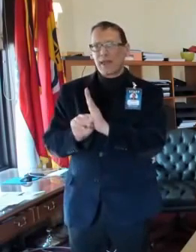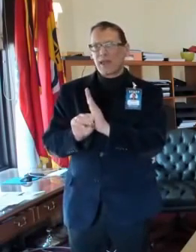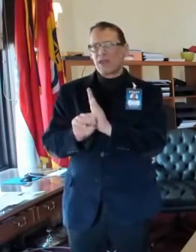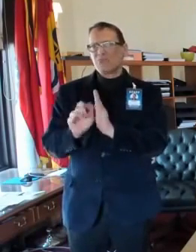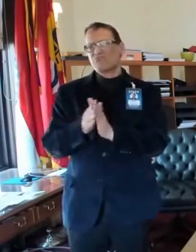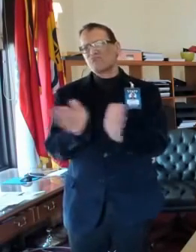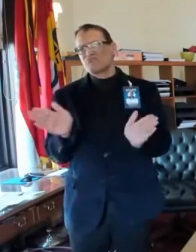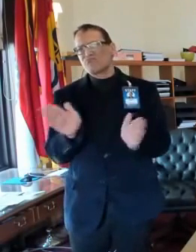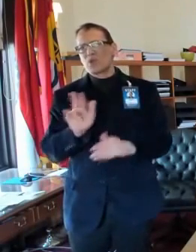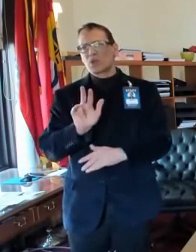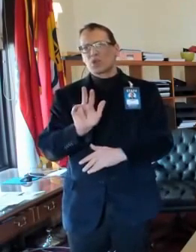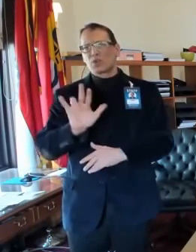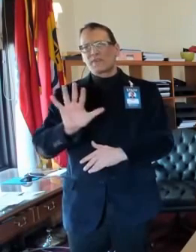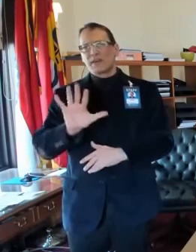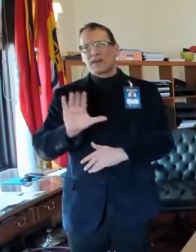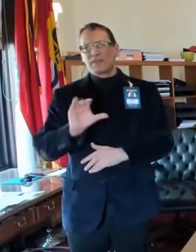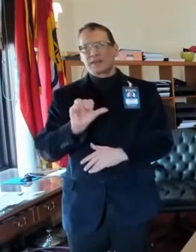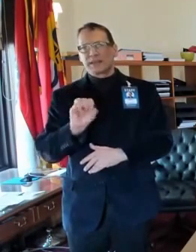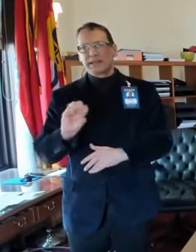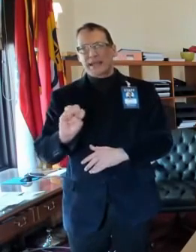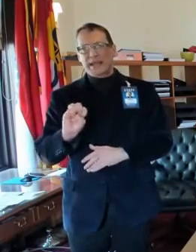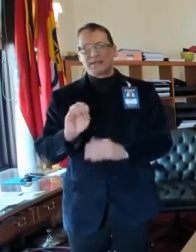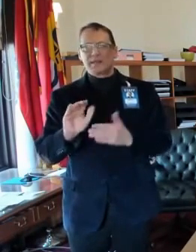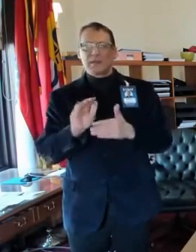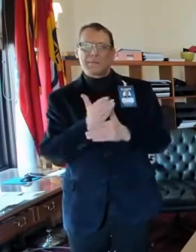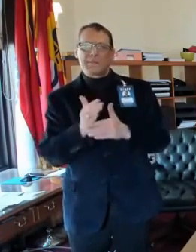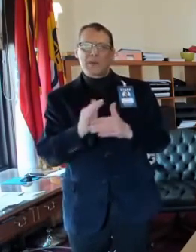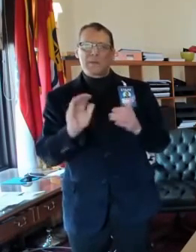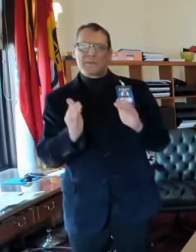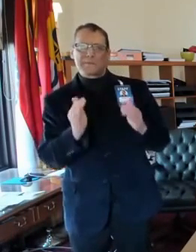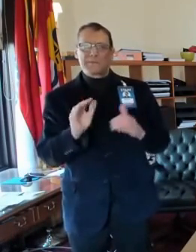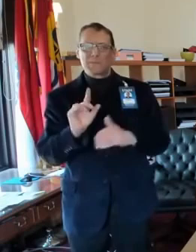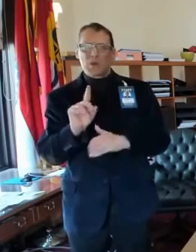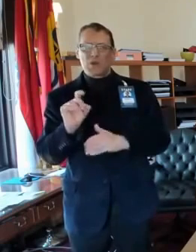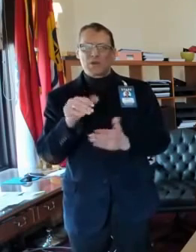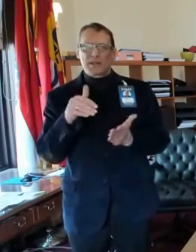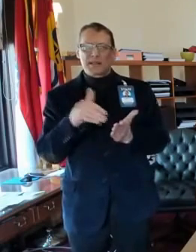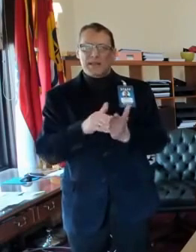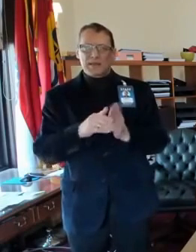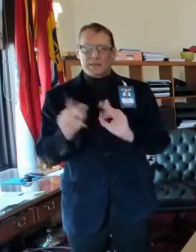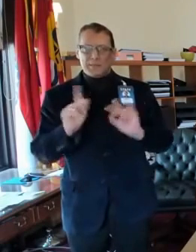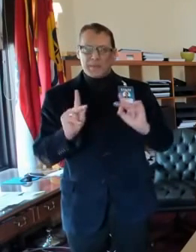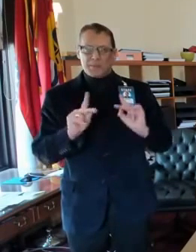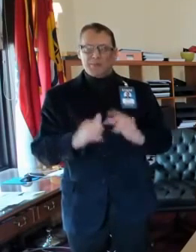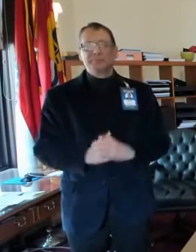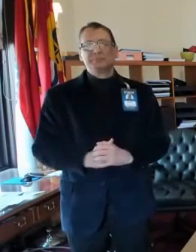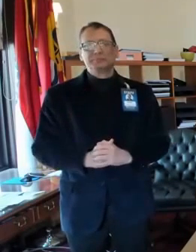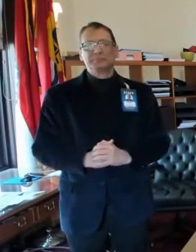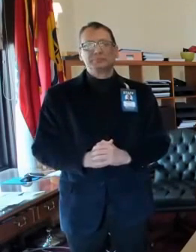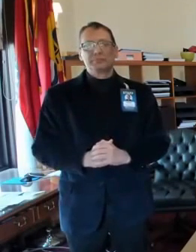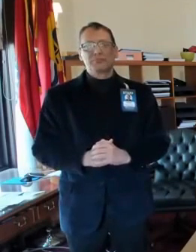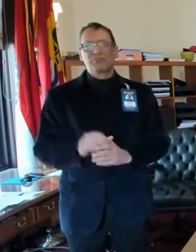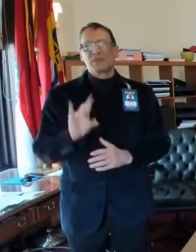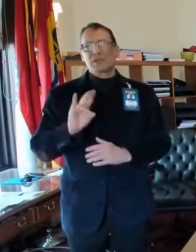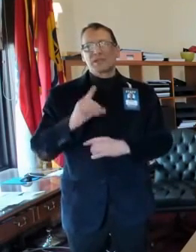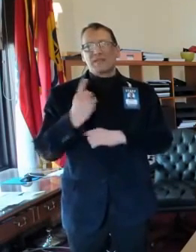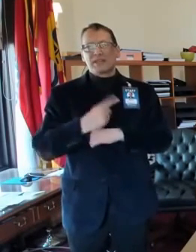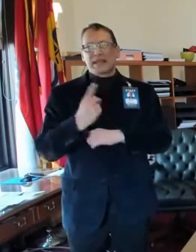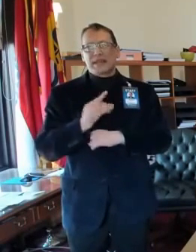statewide, about 35 cases per 100,000 people per day. So that's a 7-day average